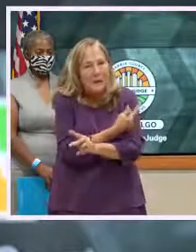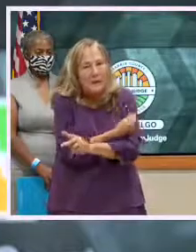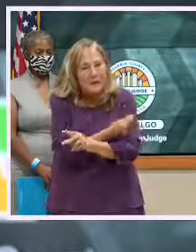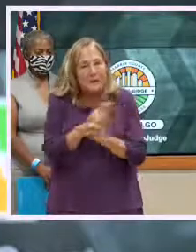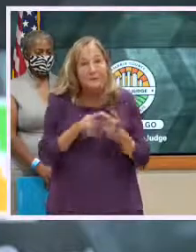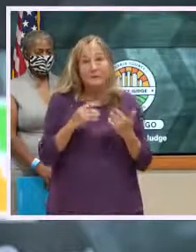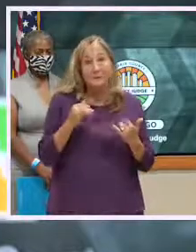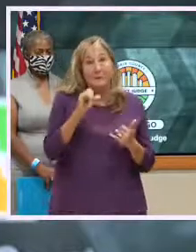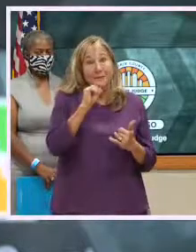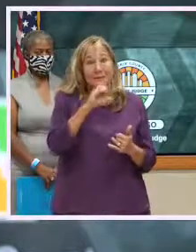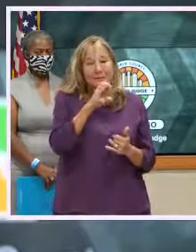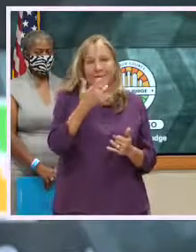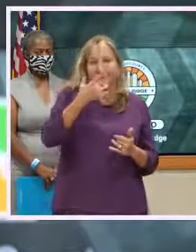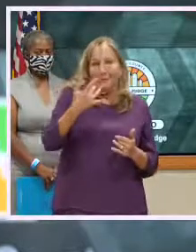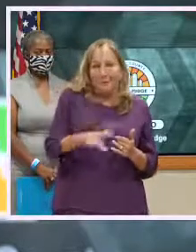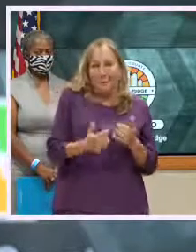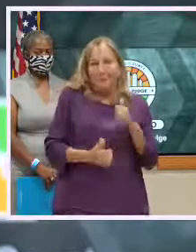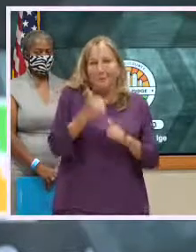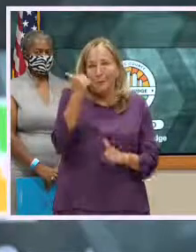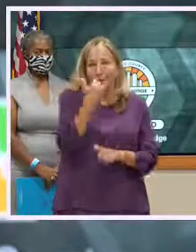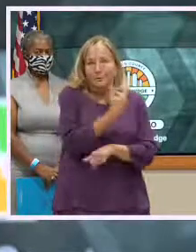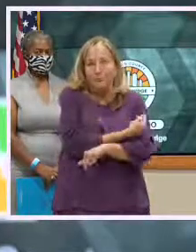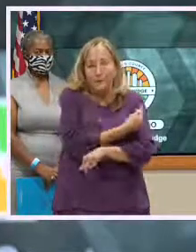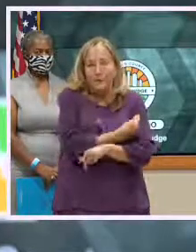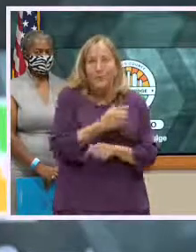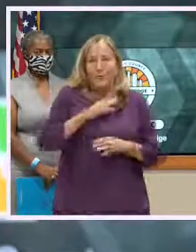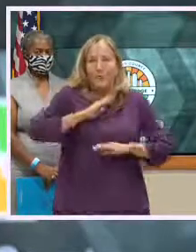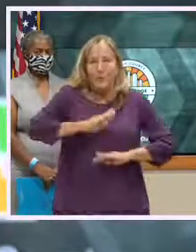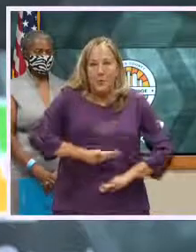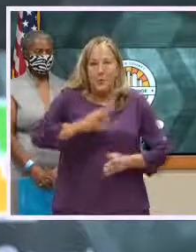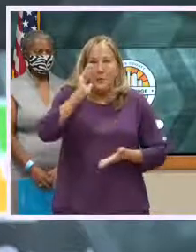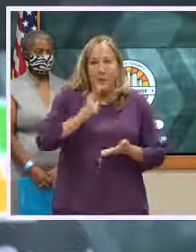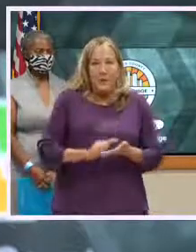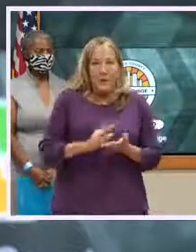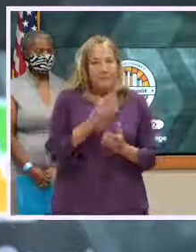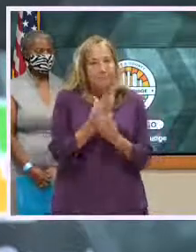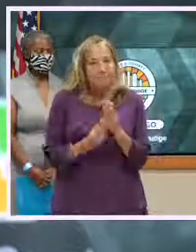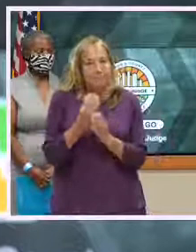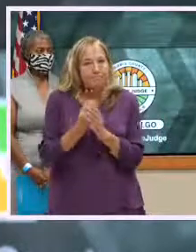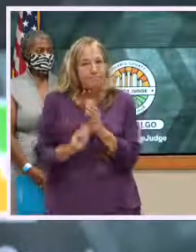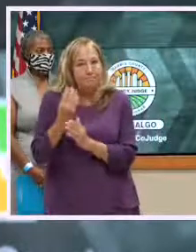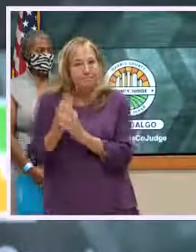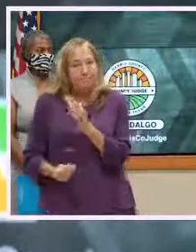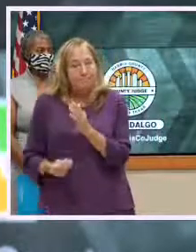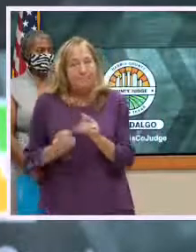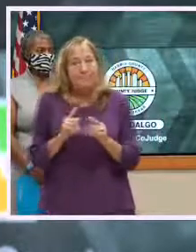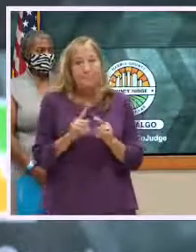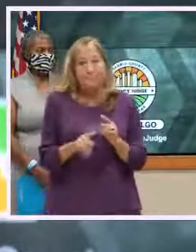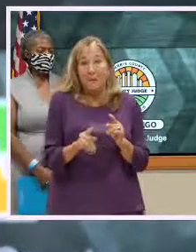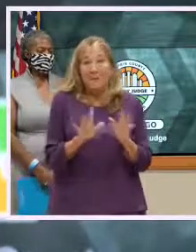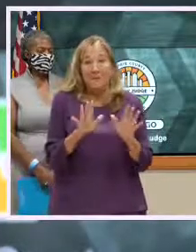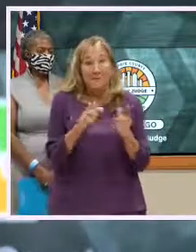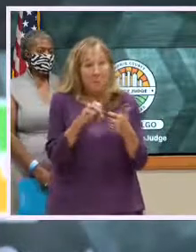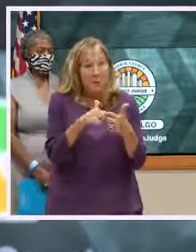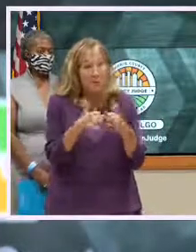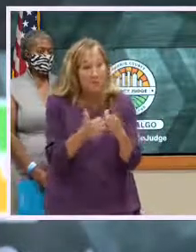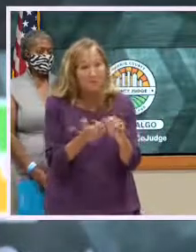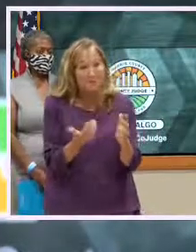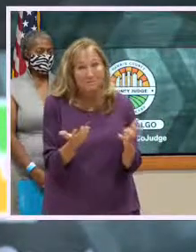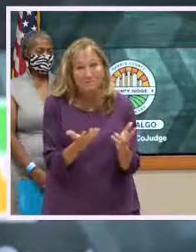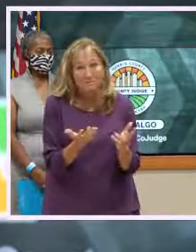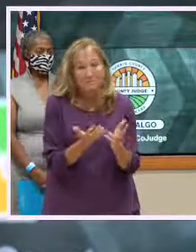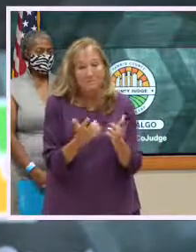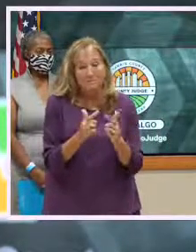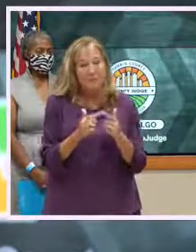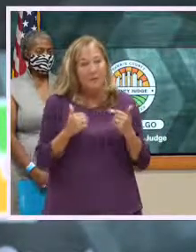deaths will not be high. But unfortunately, we are going to see a lot of young adults, adolescents, and